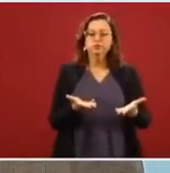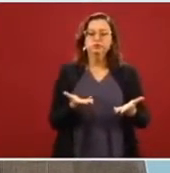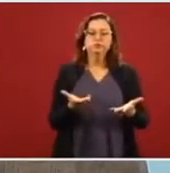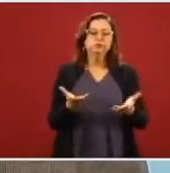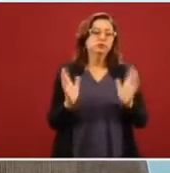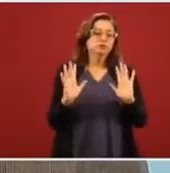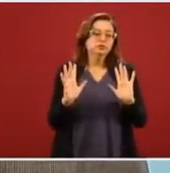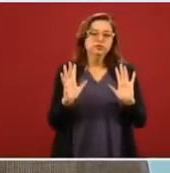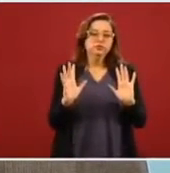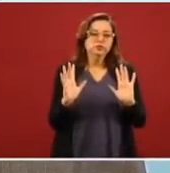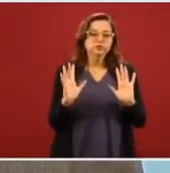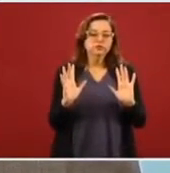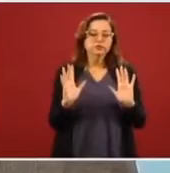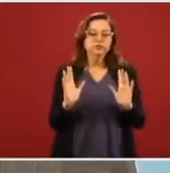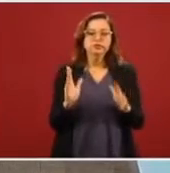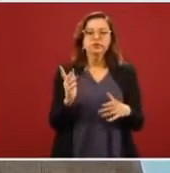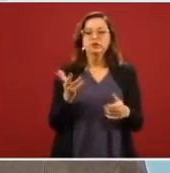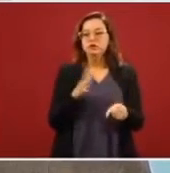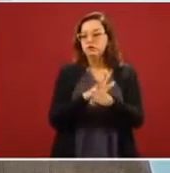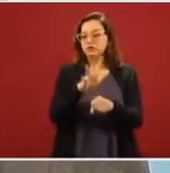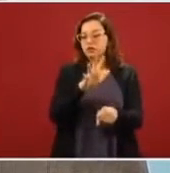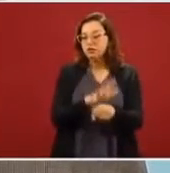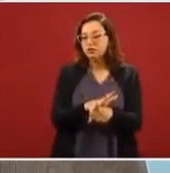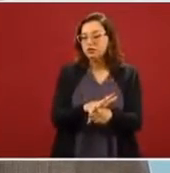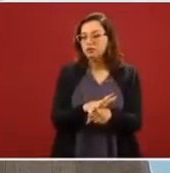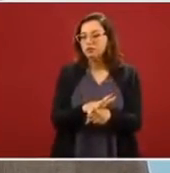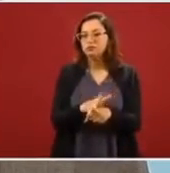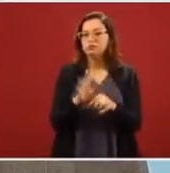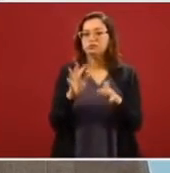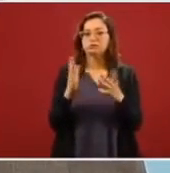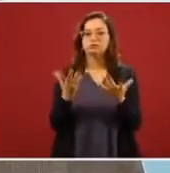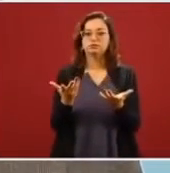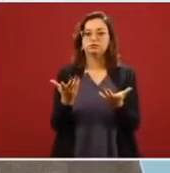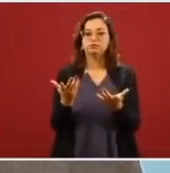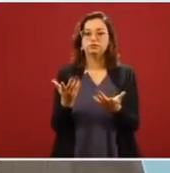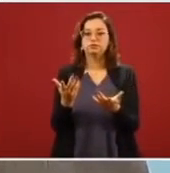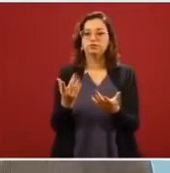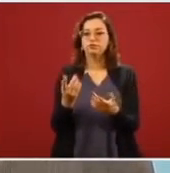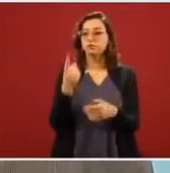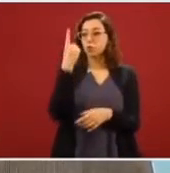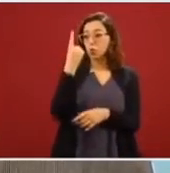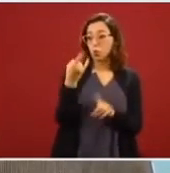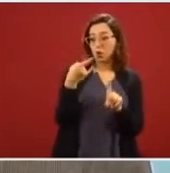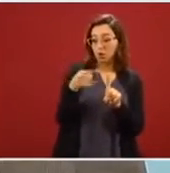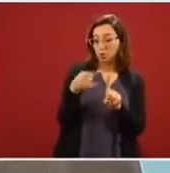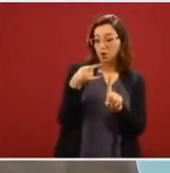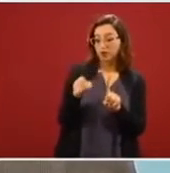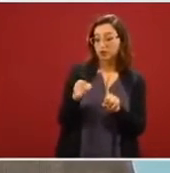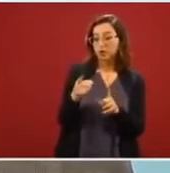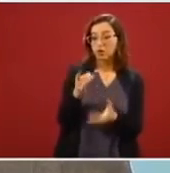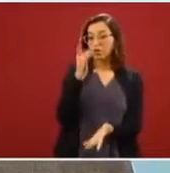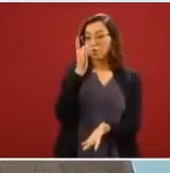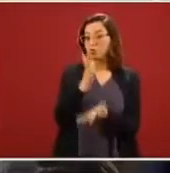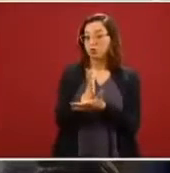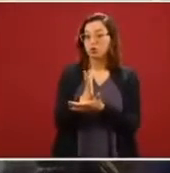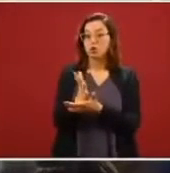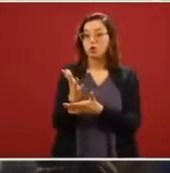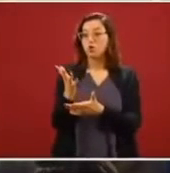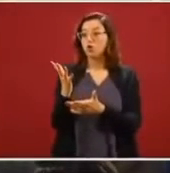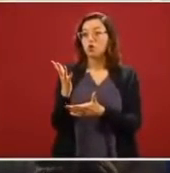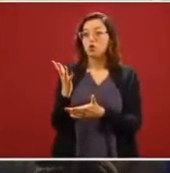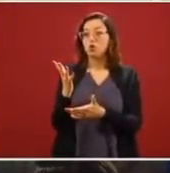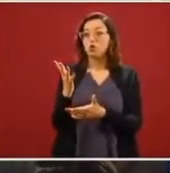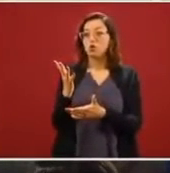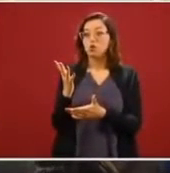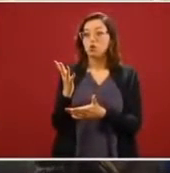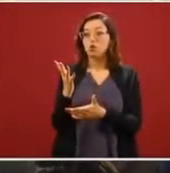país. of Y entering esas in a vías country. And son these no vías una sola puerta de entrada are y no not son simply solamente